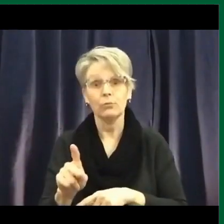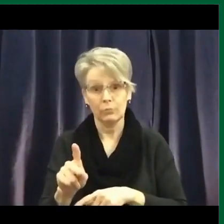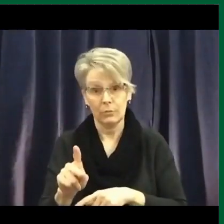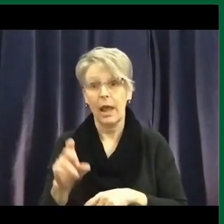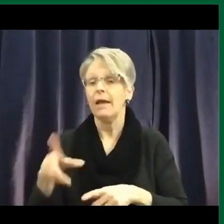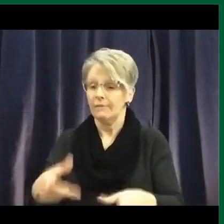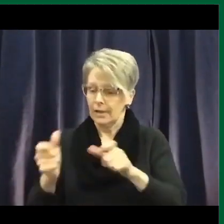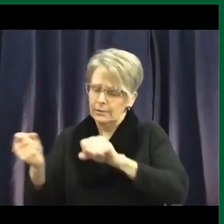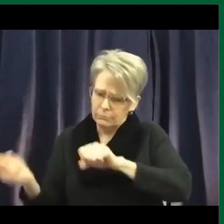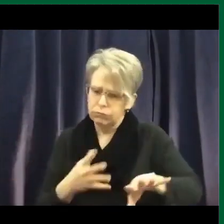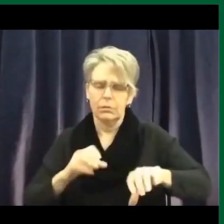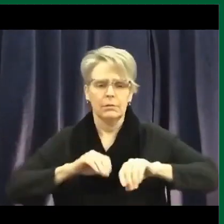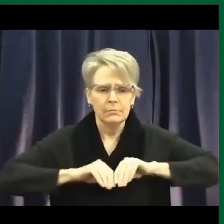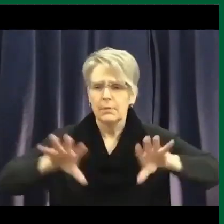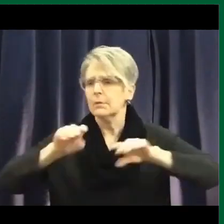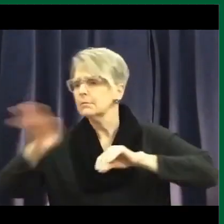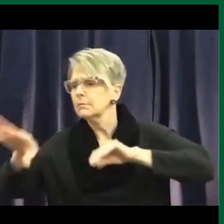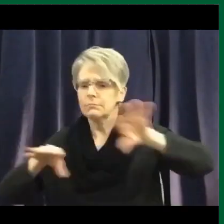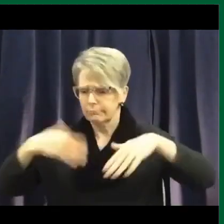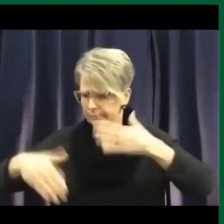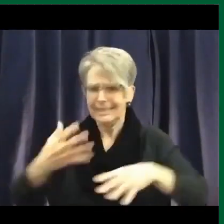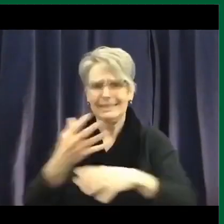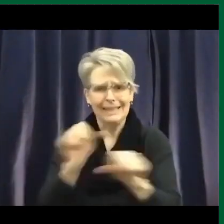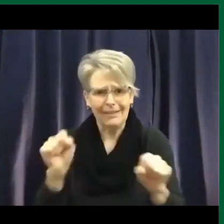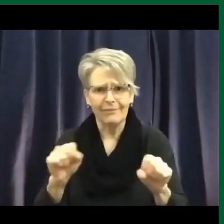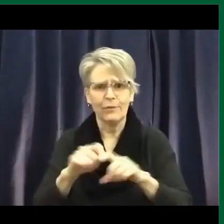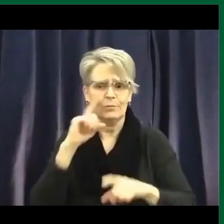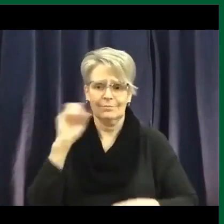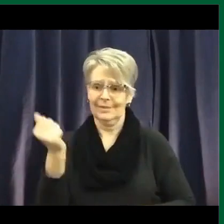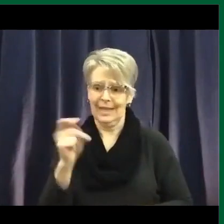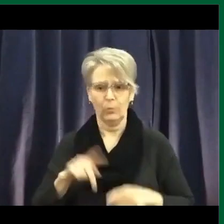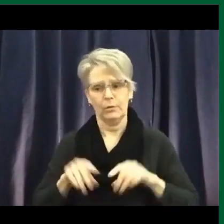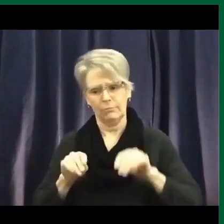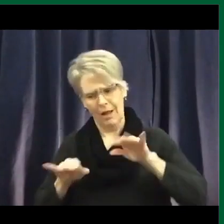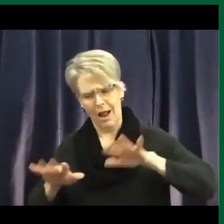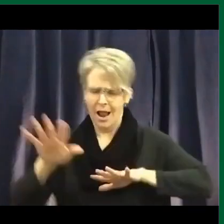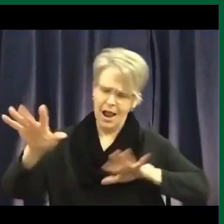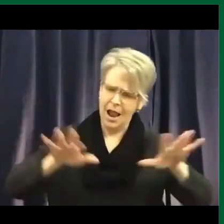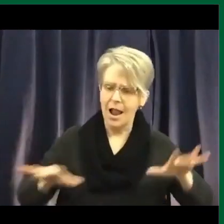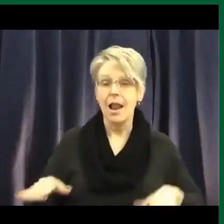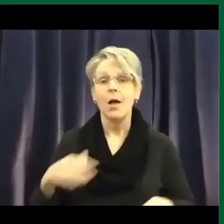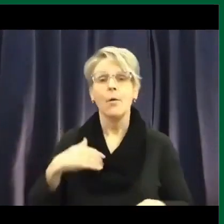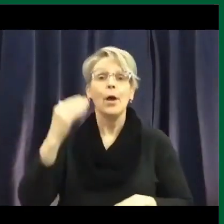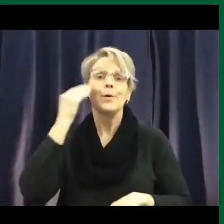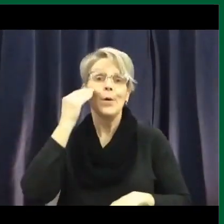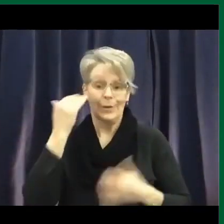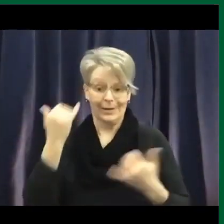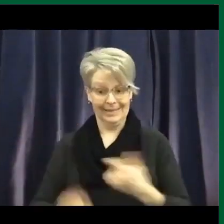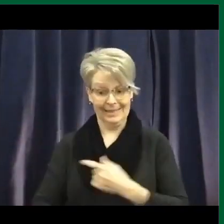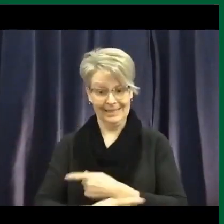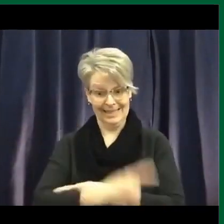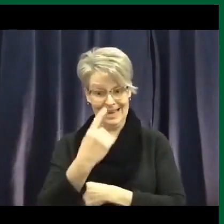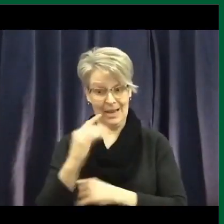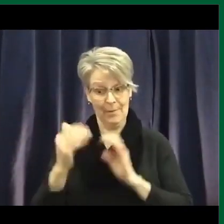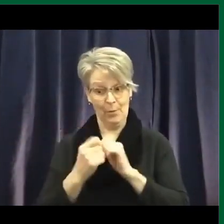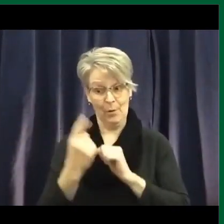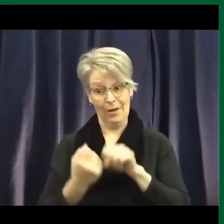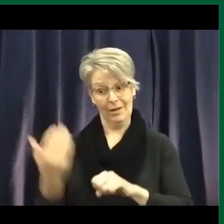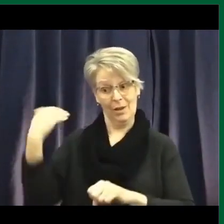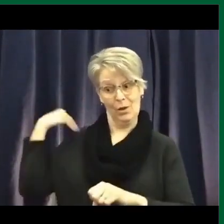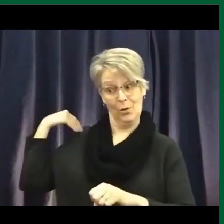swiftly, safely, and very efficiently here in our province. And we know today, relative to 1 year ago, that in the